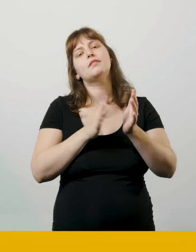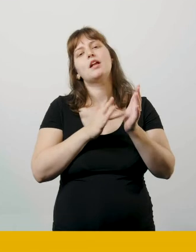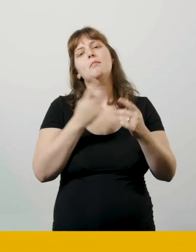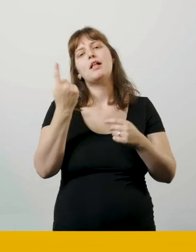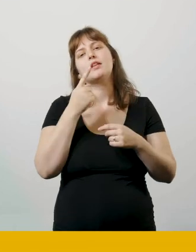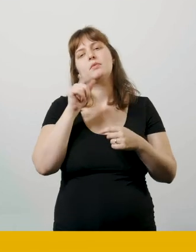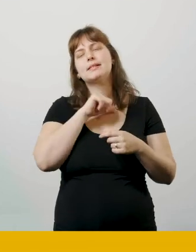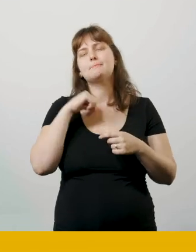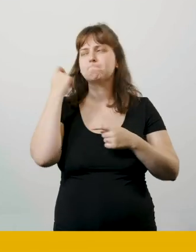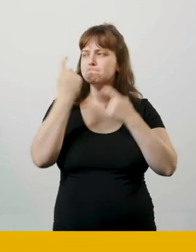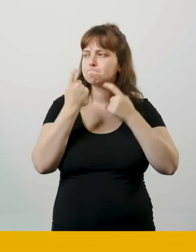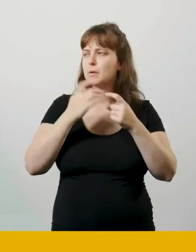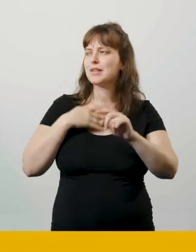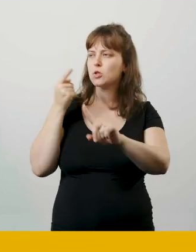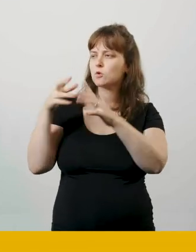yourself, who's your target?